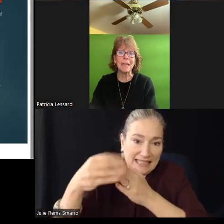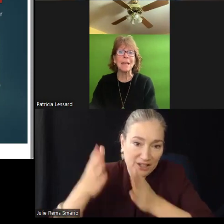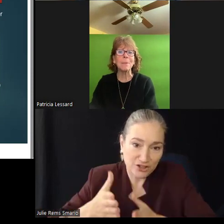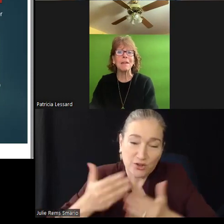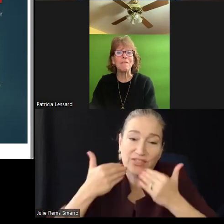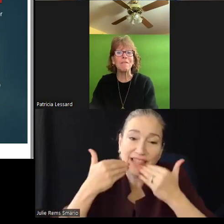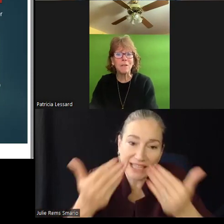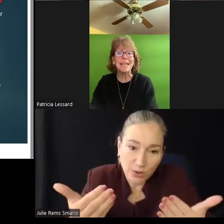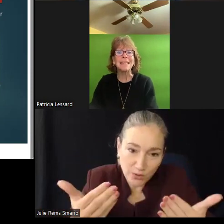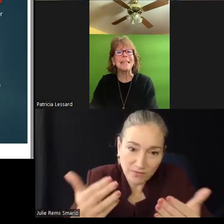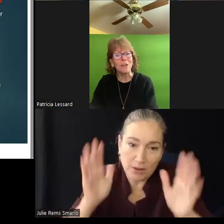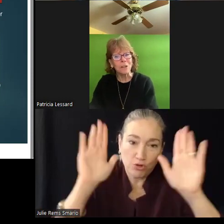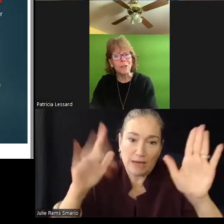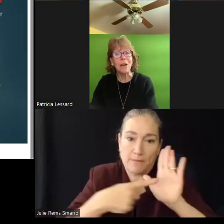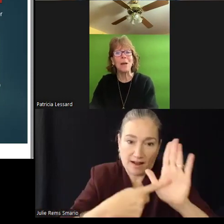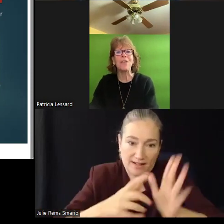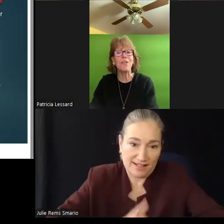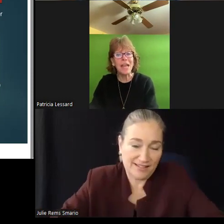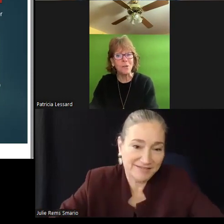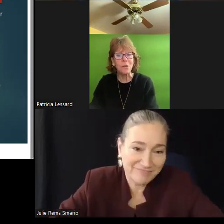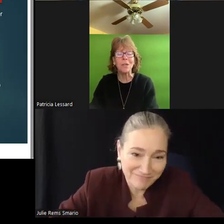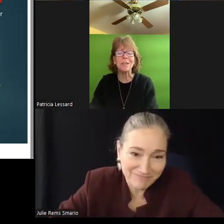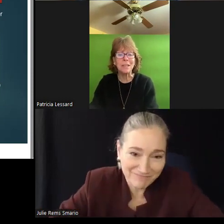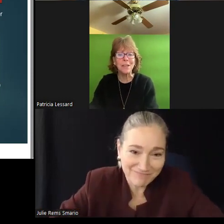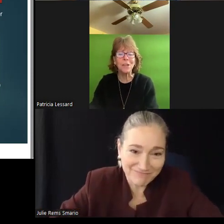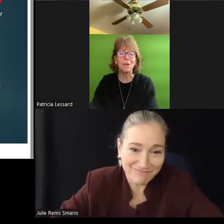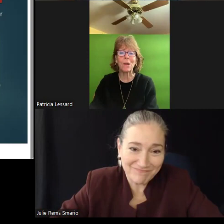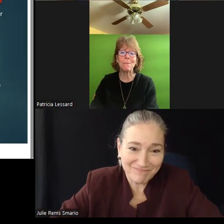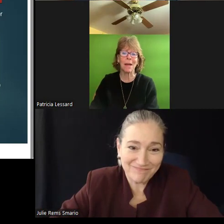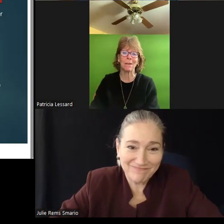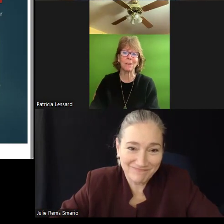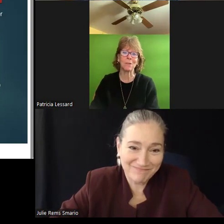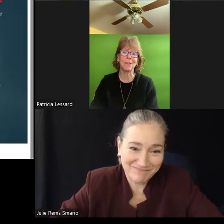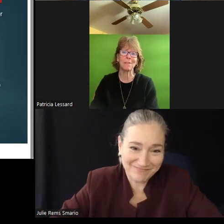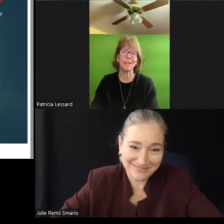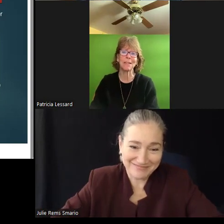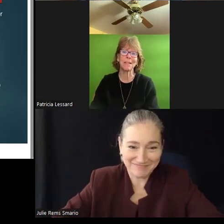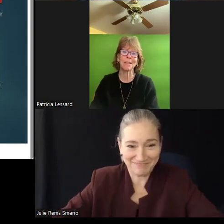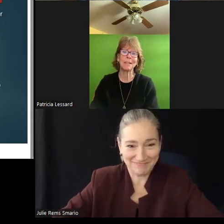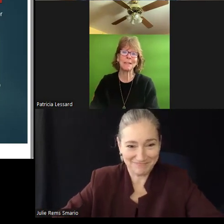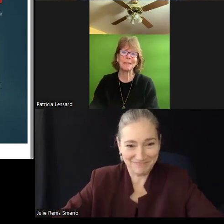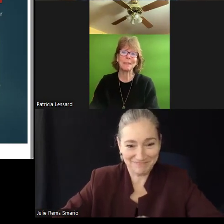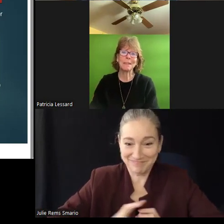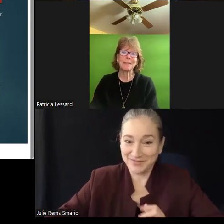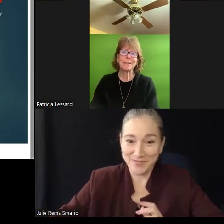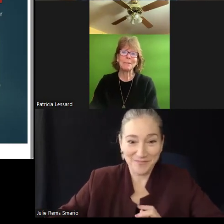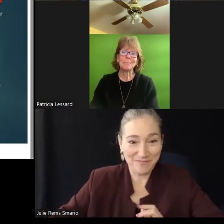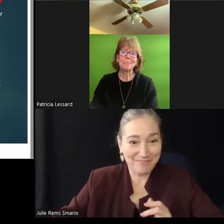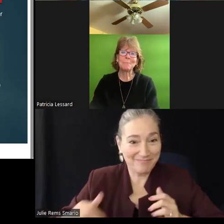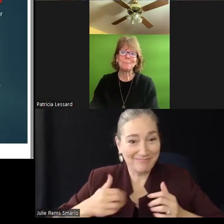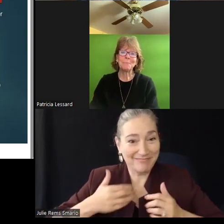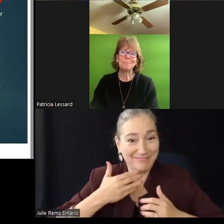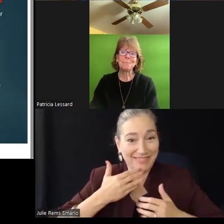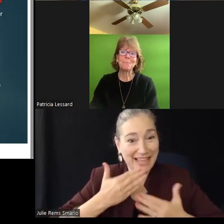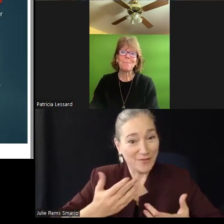people, getting them involved as leaders. And I want to thank you. You are such a great model to the rest of us.